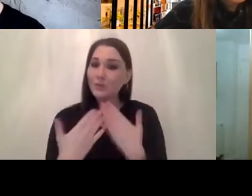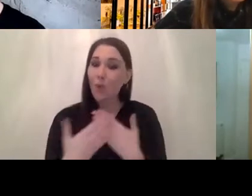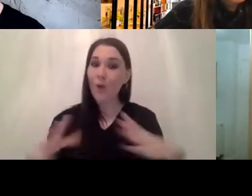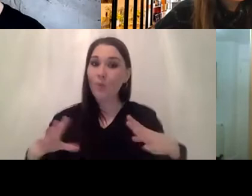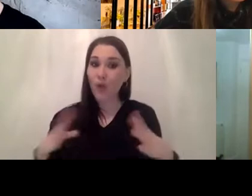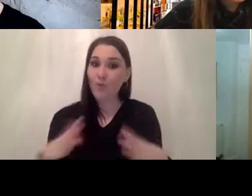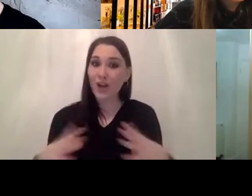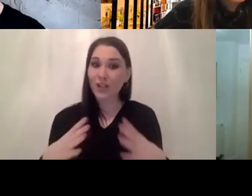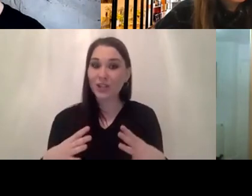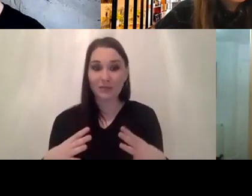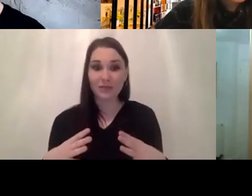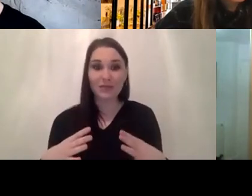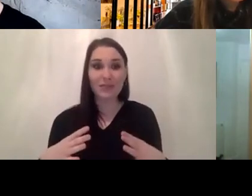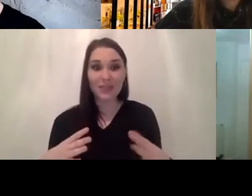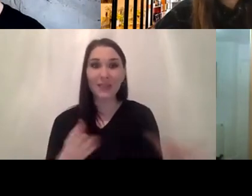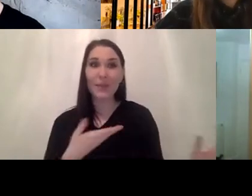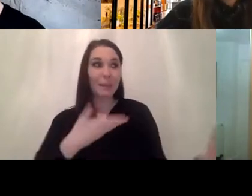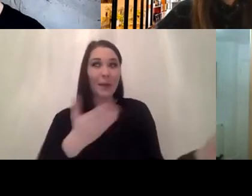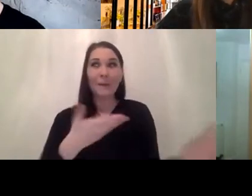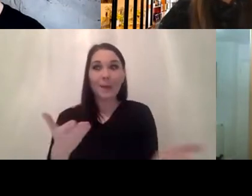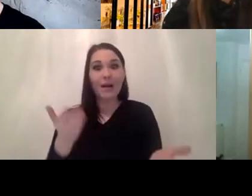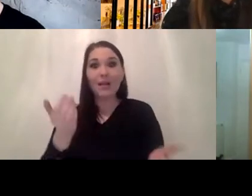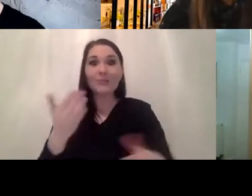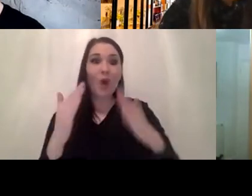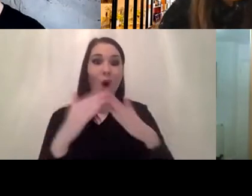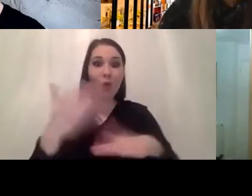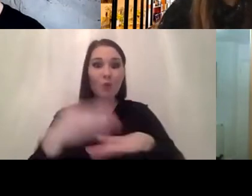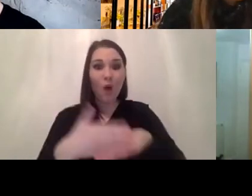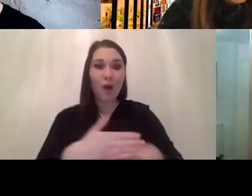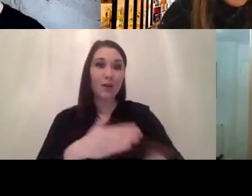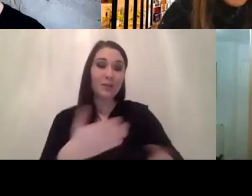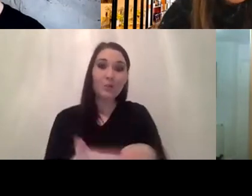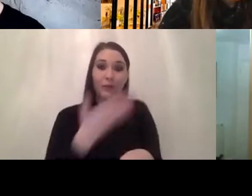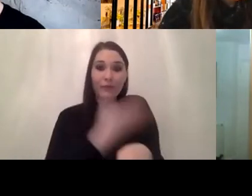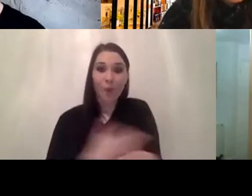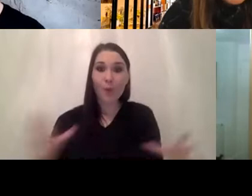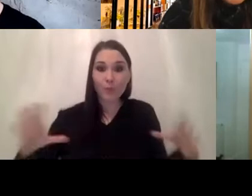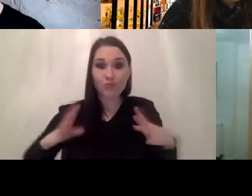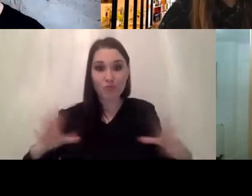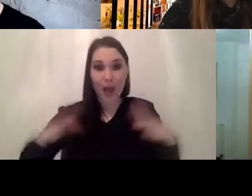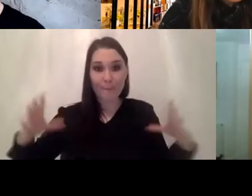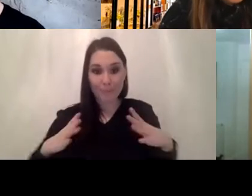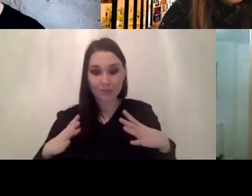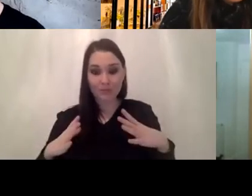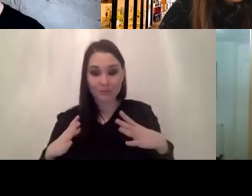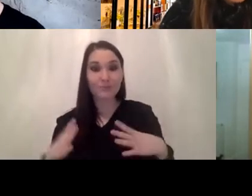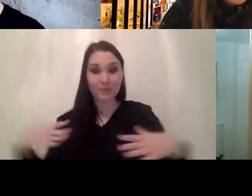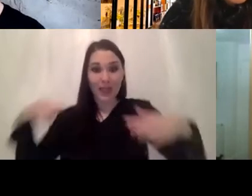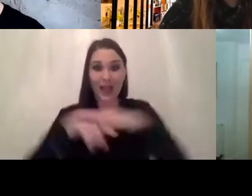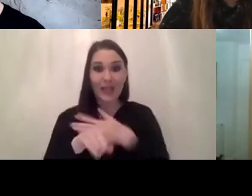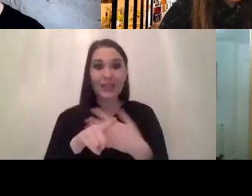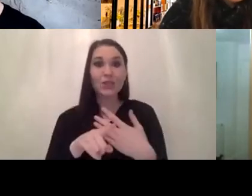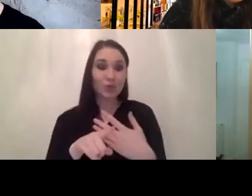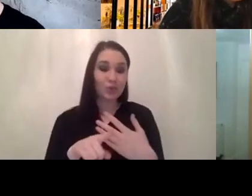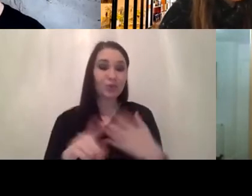into it. So, giving people some homework possibly to do before that they can come prepared for, so that,